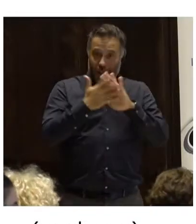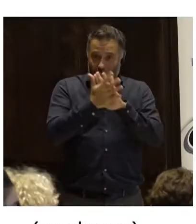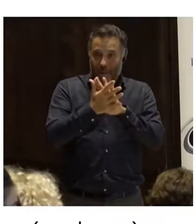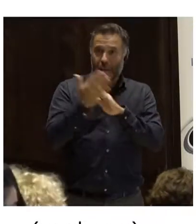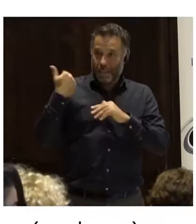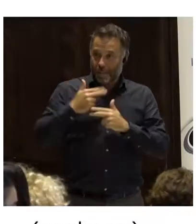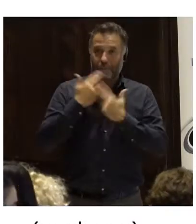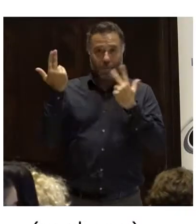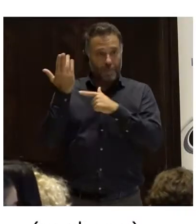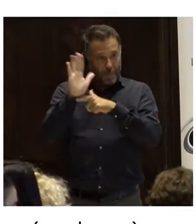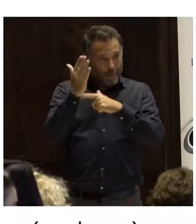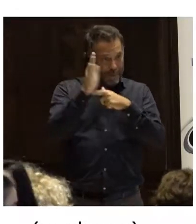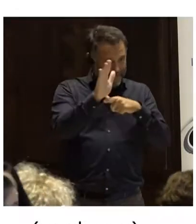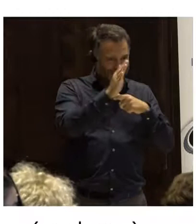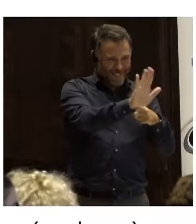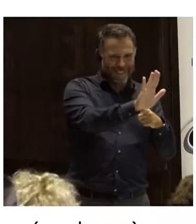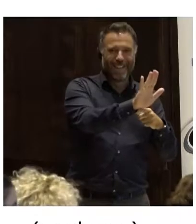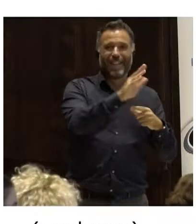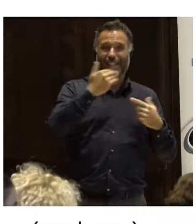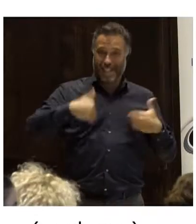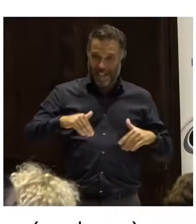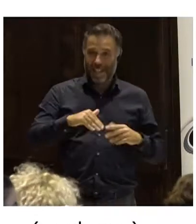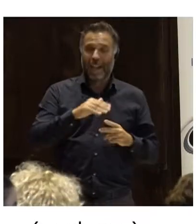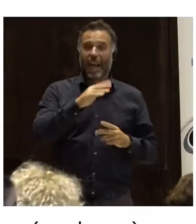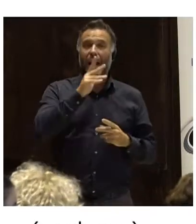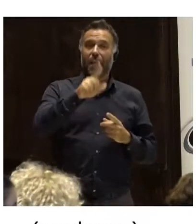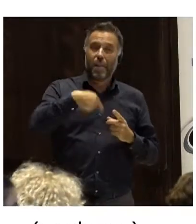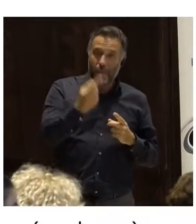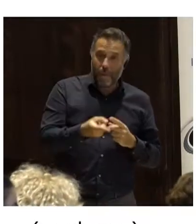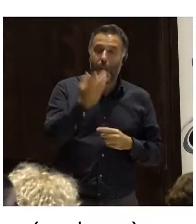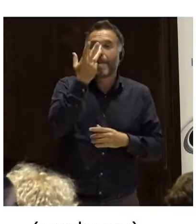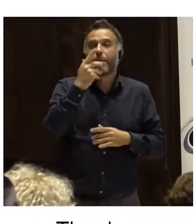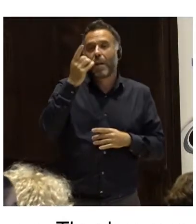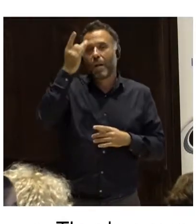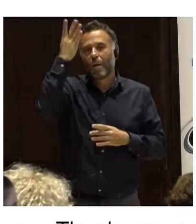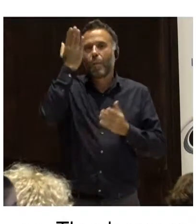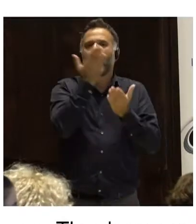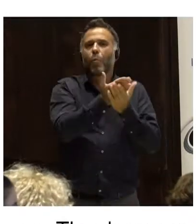as I told you, I wanted to propose some questions, and